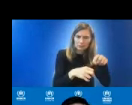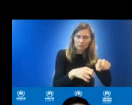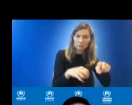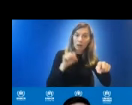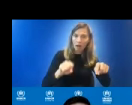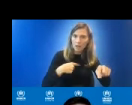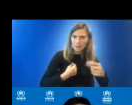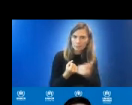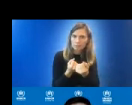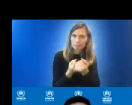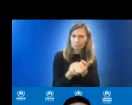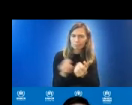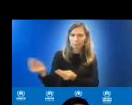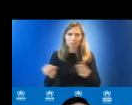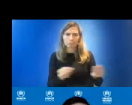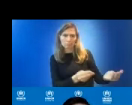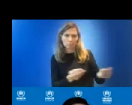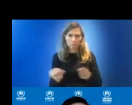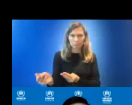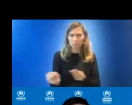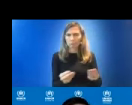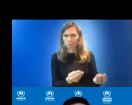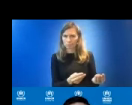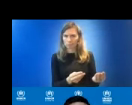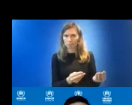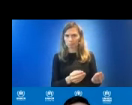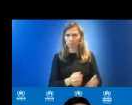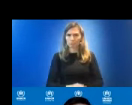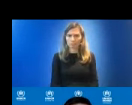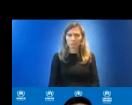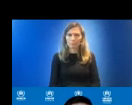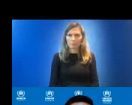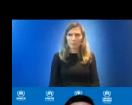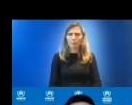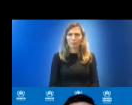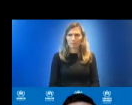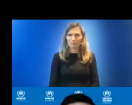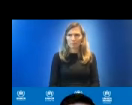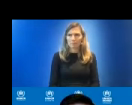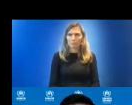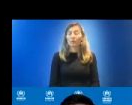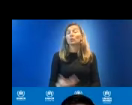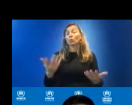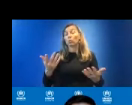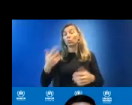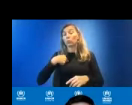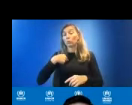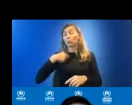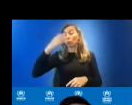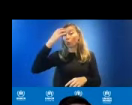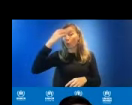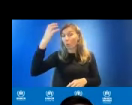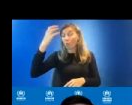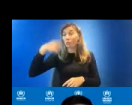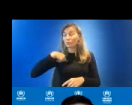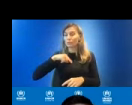own advocacy with the government on the pragmatic issues and not so much using that human rights language. So they provide us a